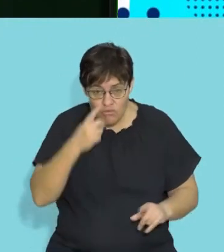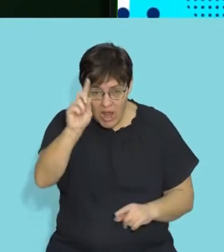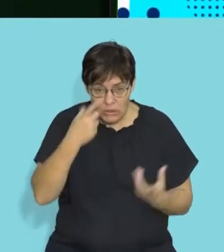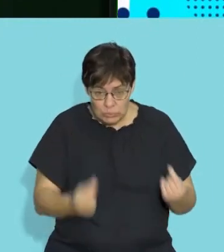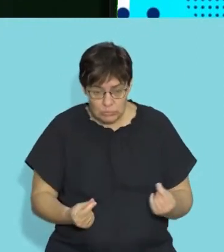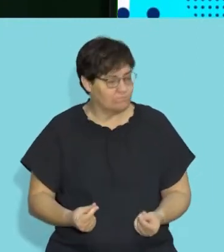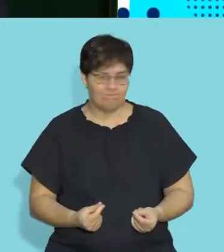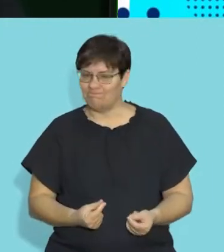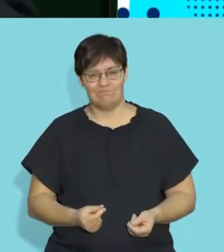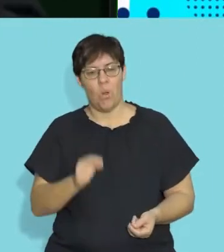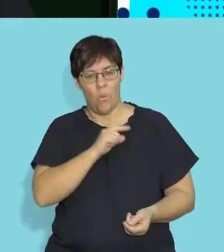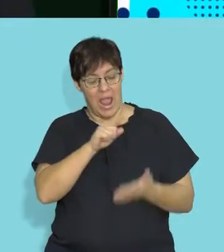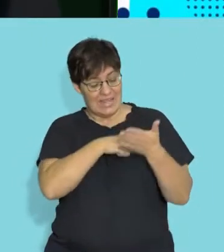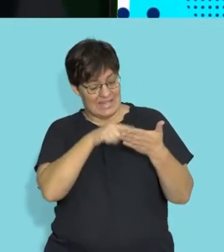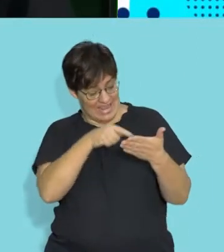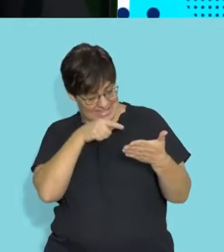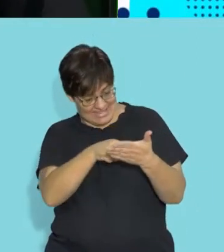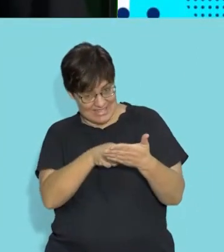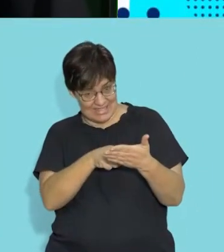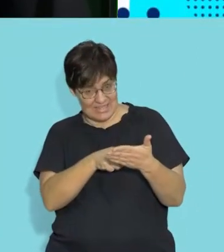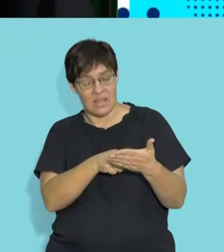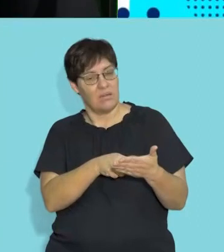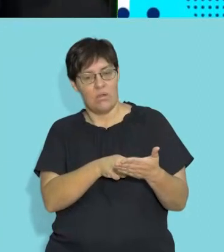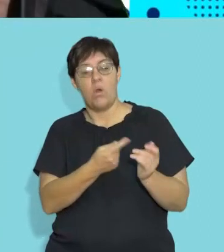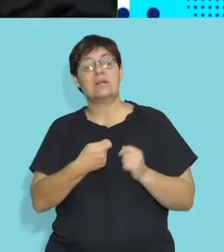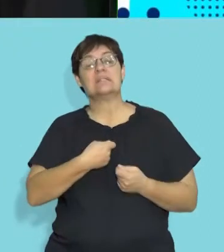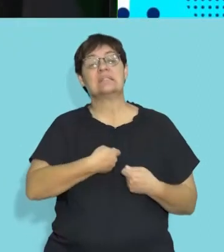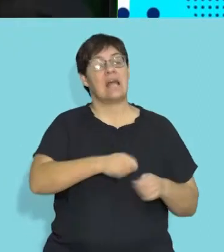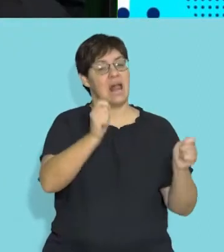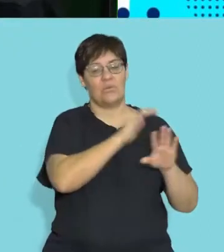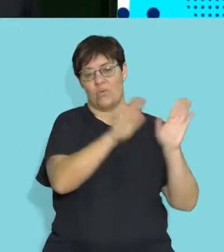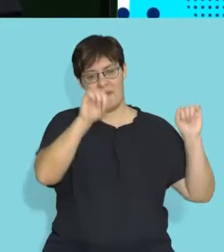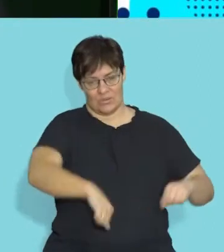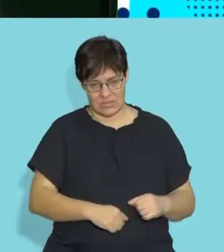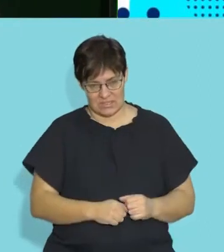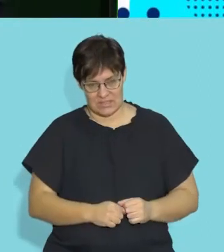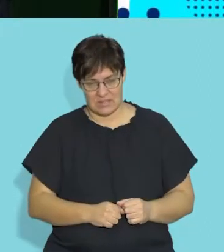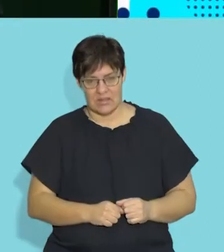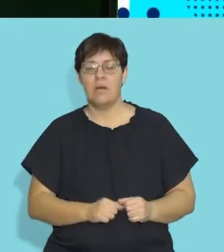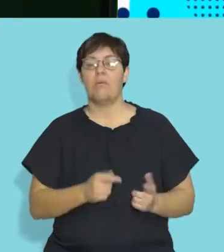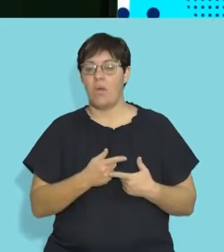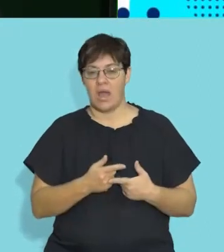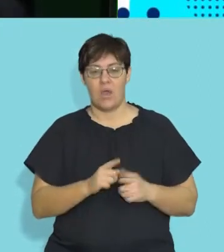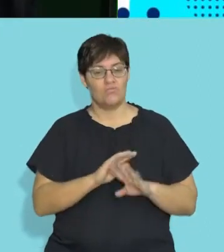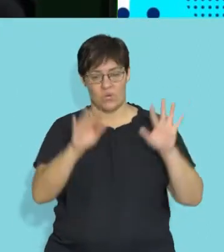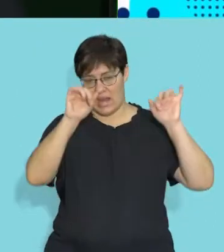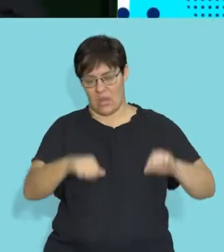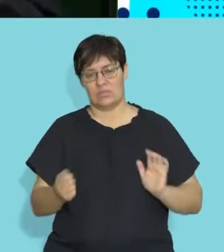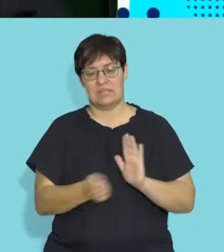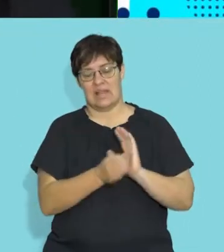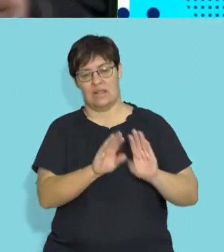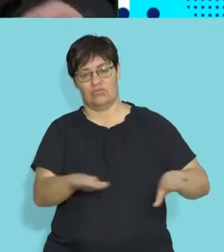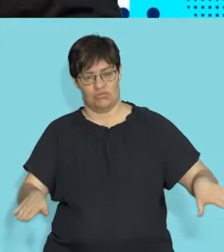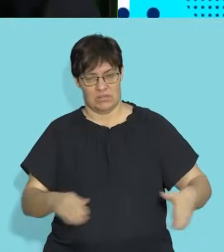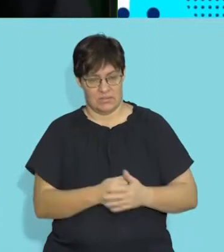not. Why? Because once an expiry date appears, it is not fit for consumption and therefore cannot be